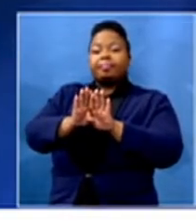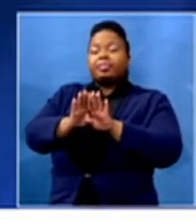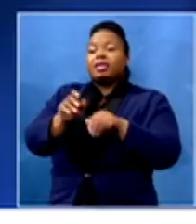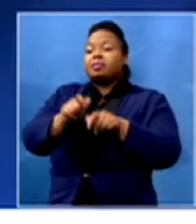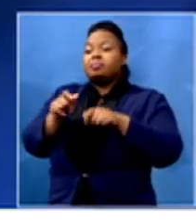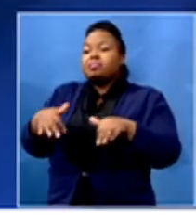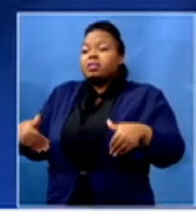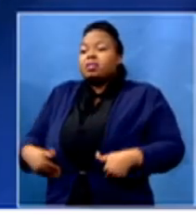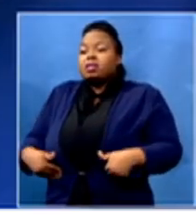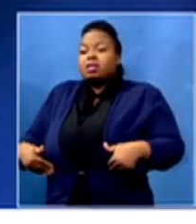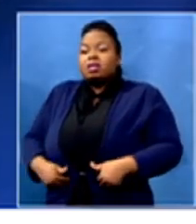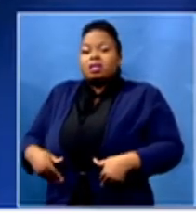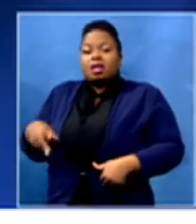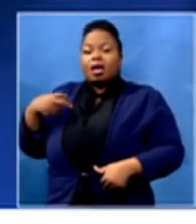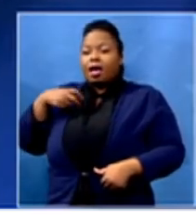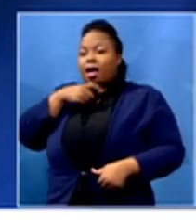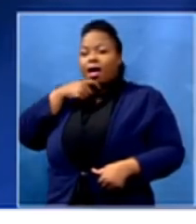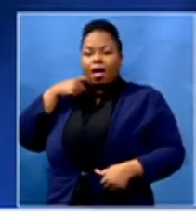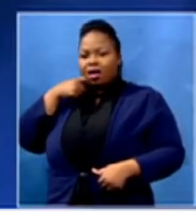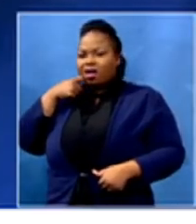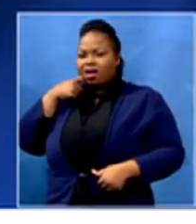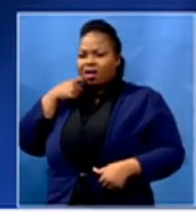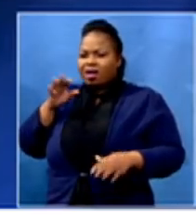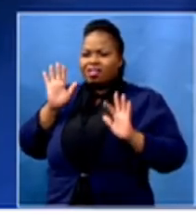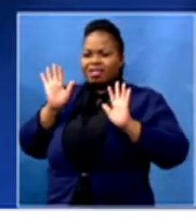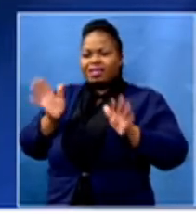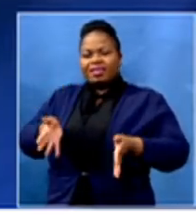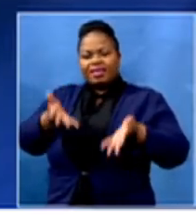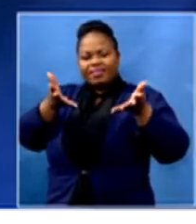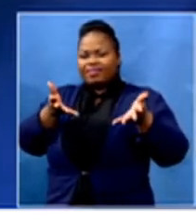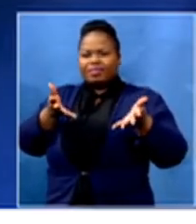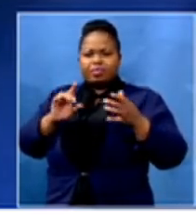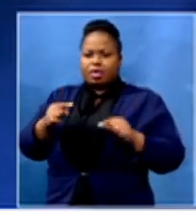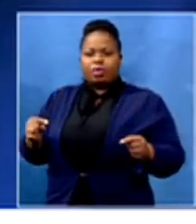There are going to be challenges of